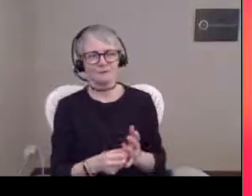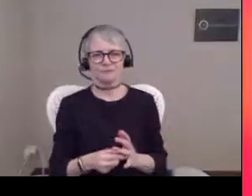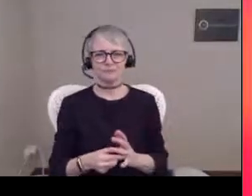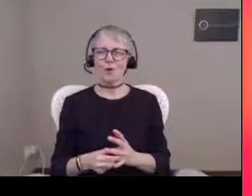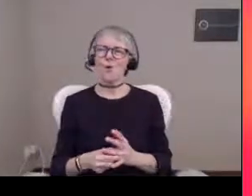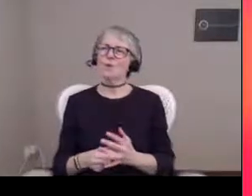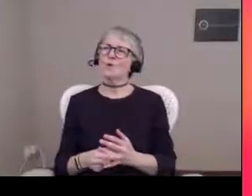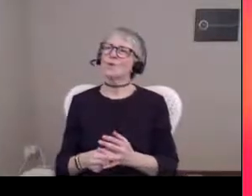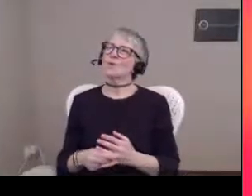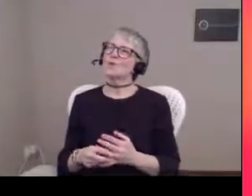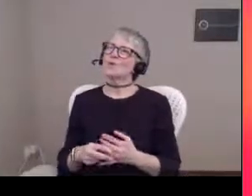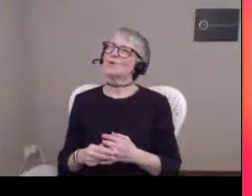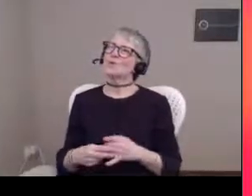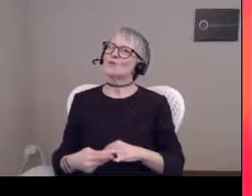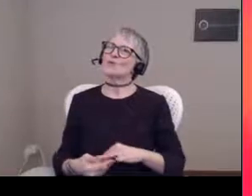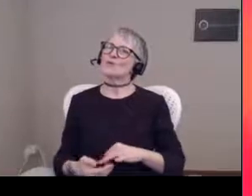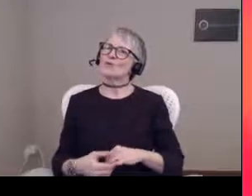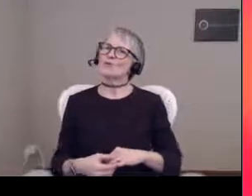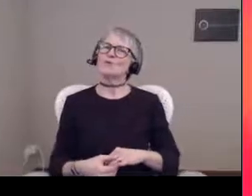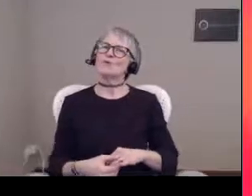So, I mean, I know I mentioned it earlier.